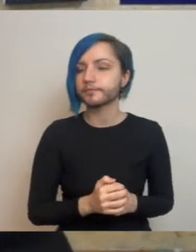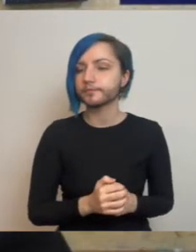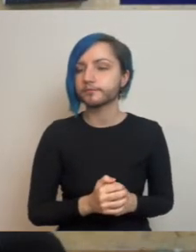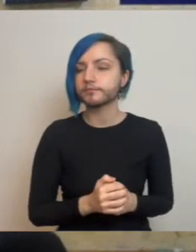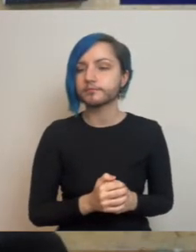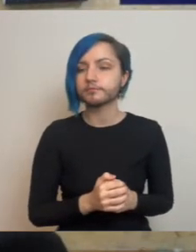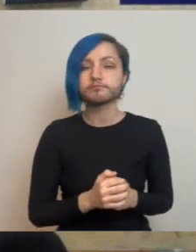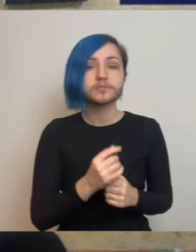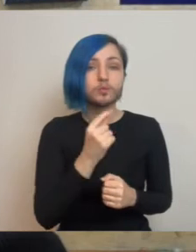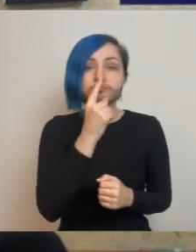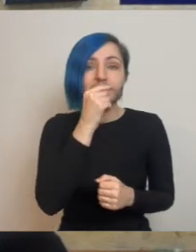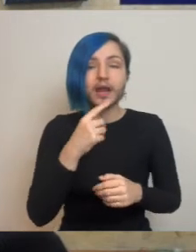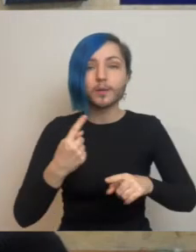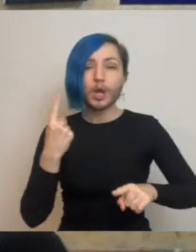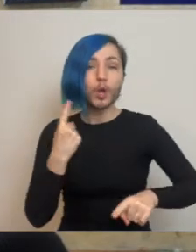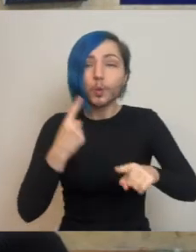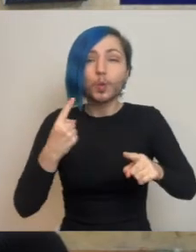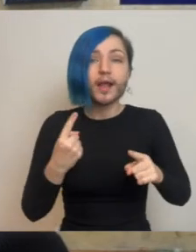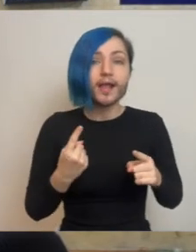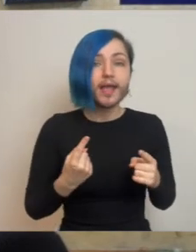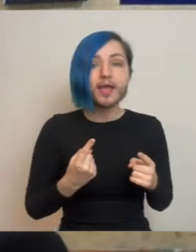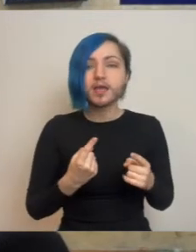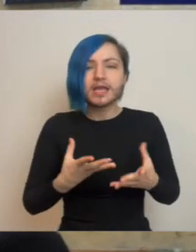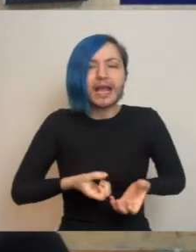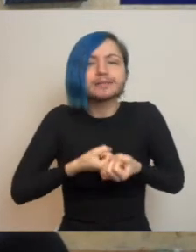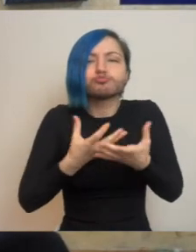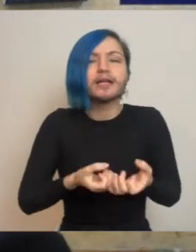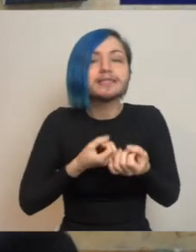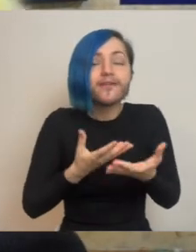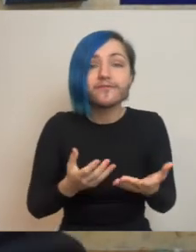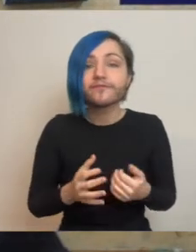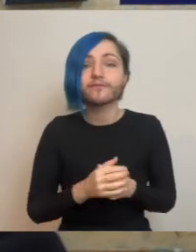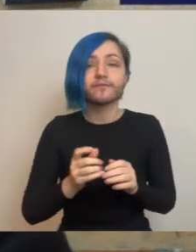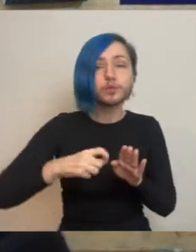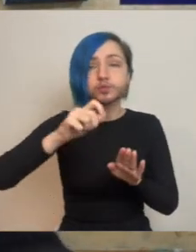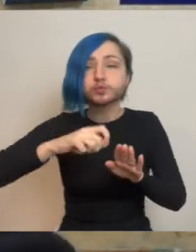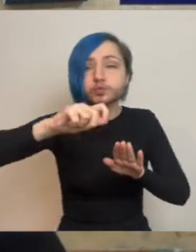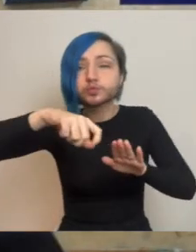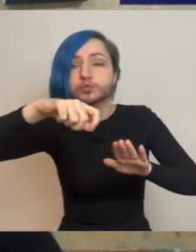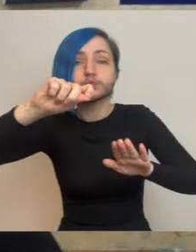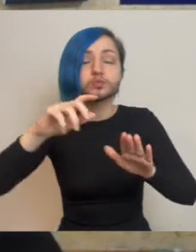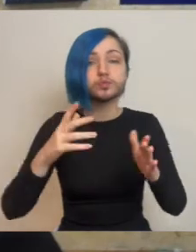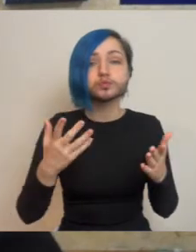And you can do this as quick as you want. You can be quite expressive with your marks.